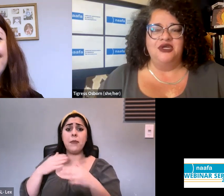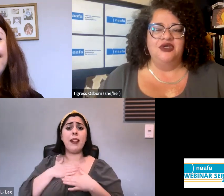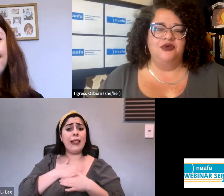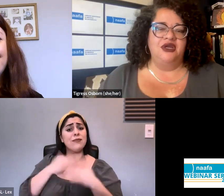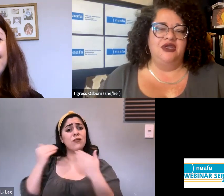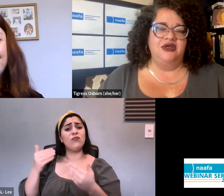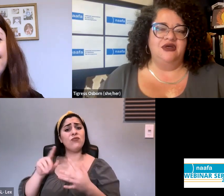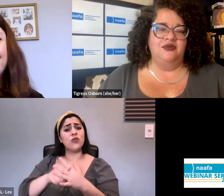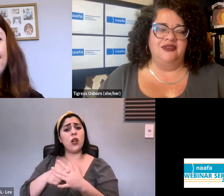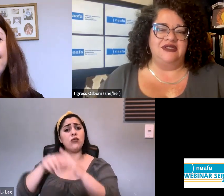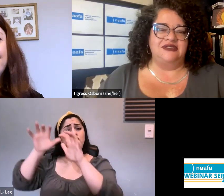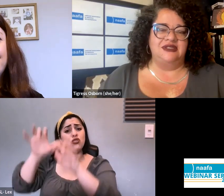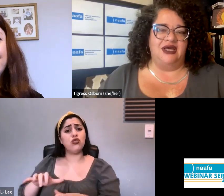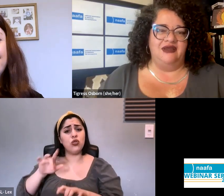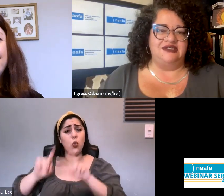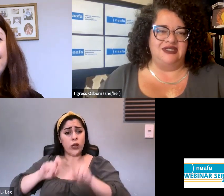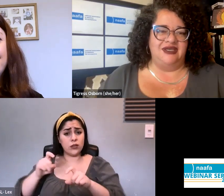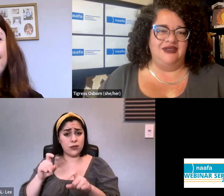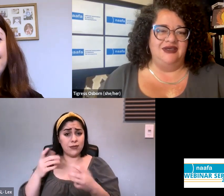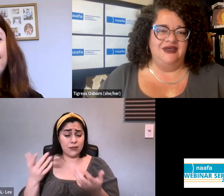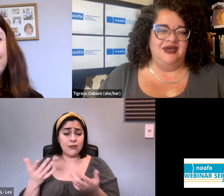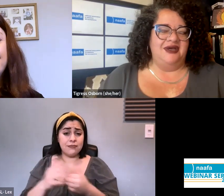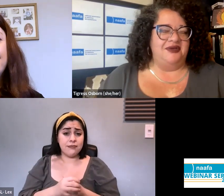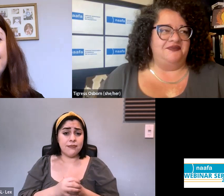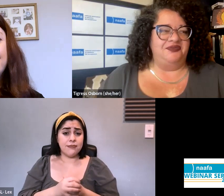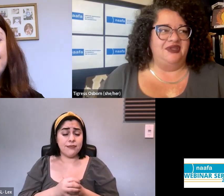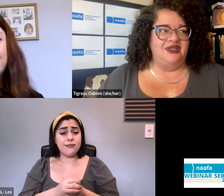of you who are here with us live today.